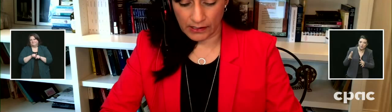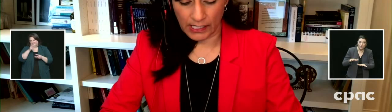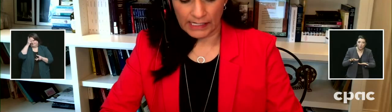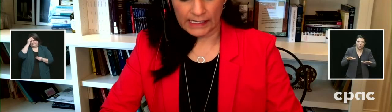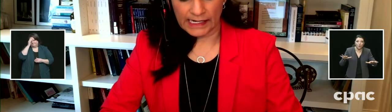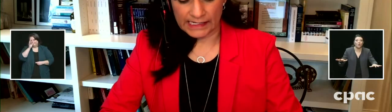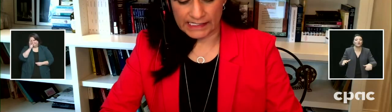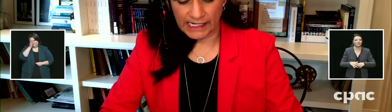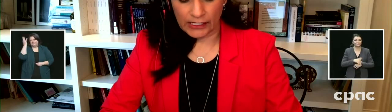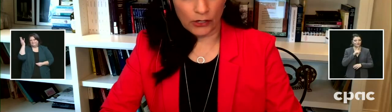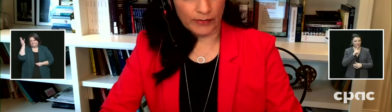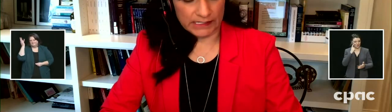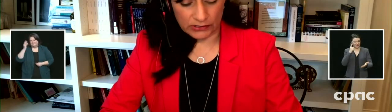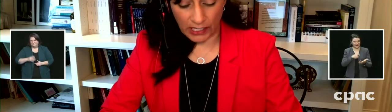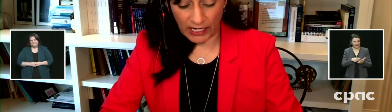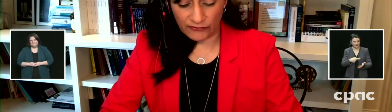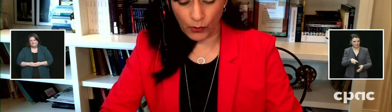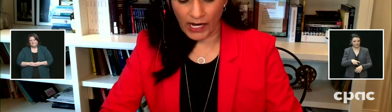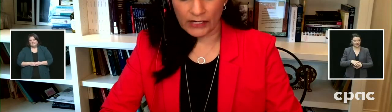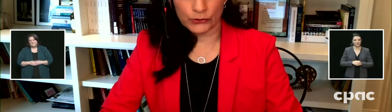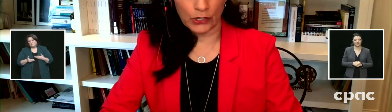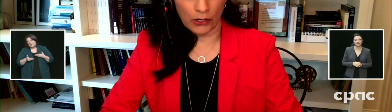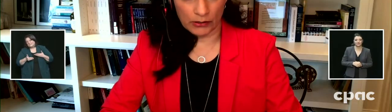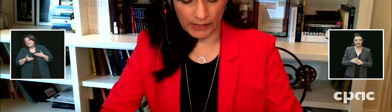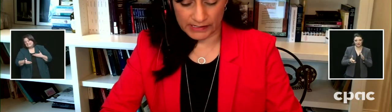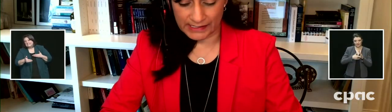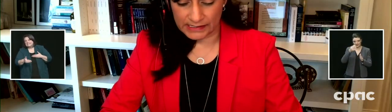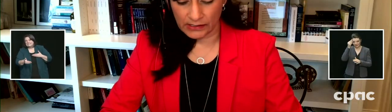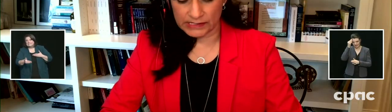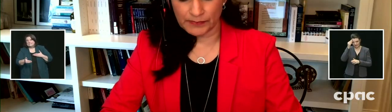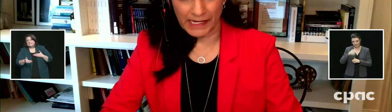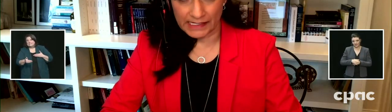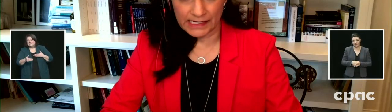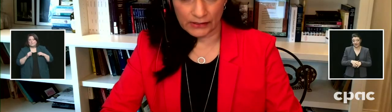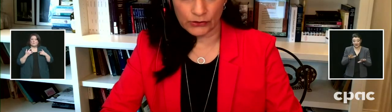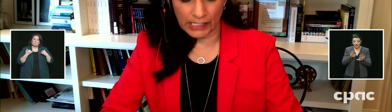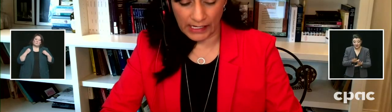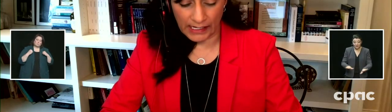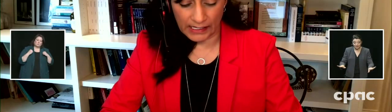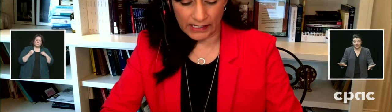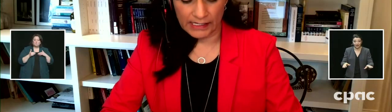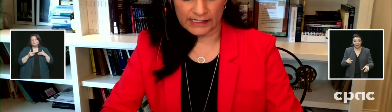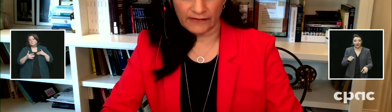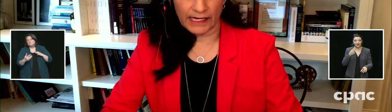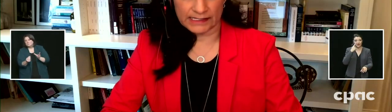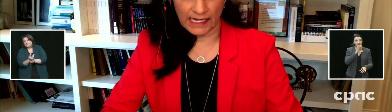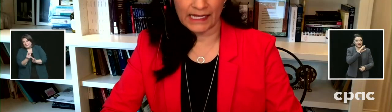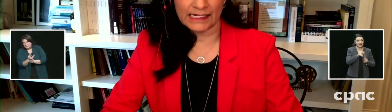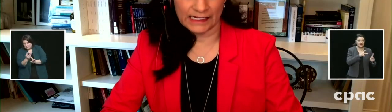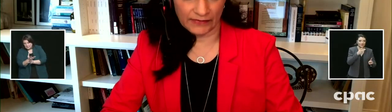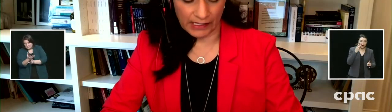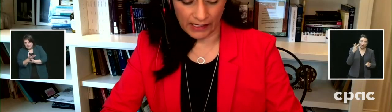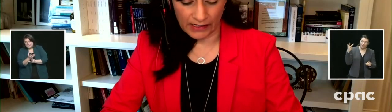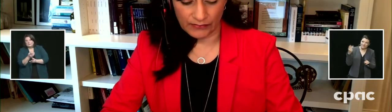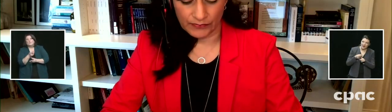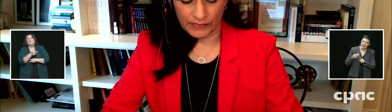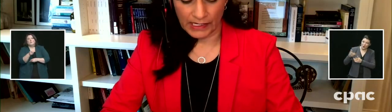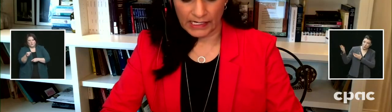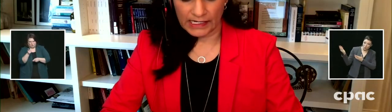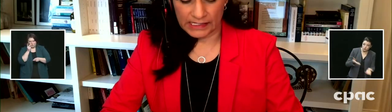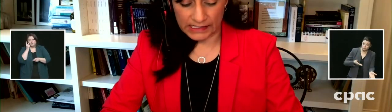printemps, les Canadiens commenceront à voir une augmentation spectaculaire des vaccins